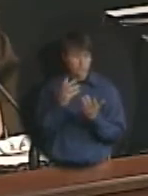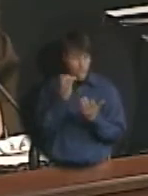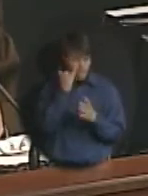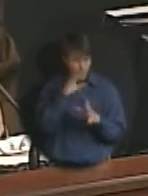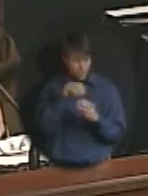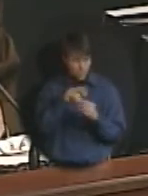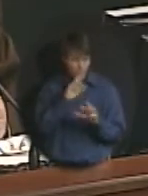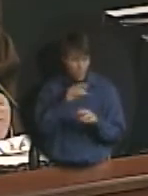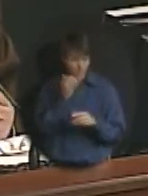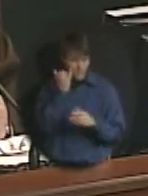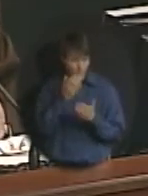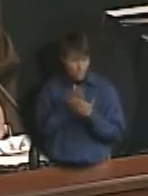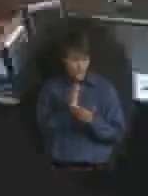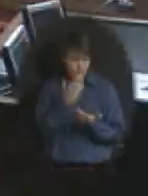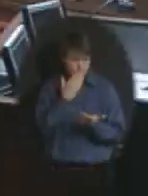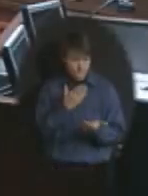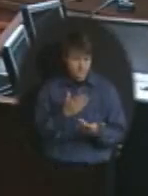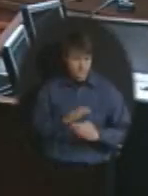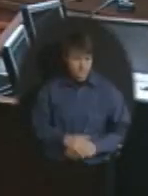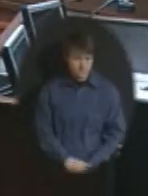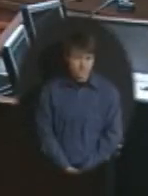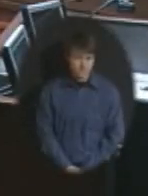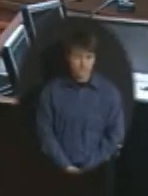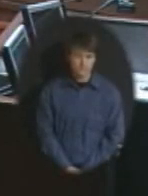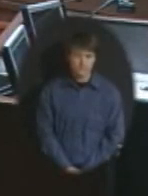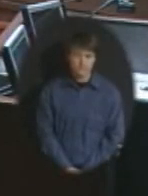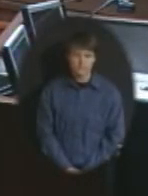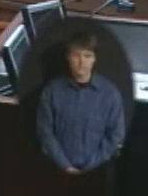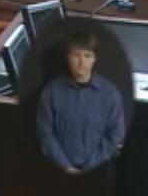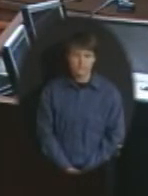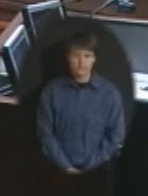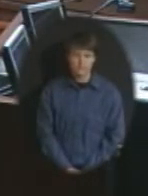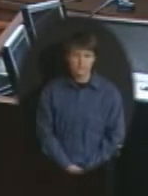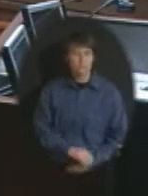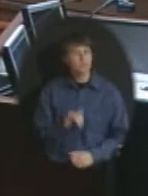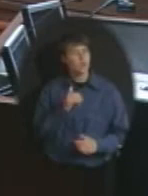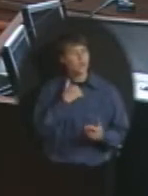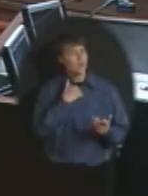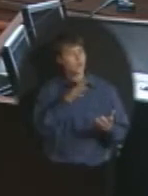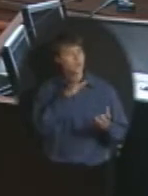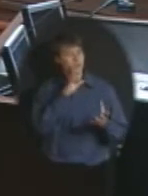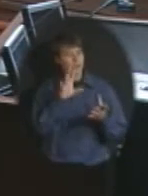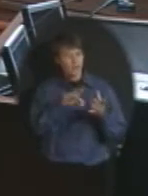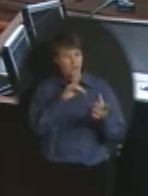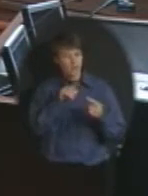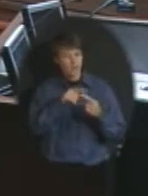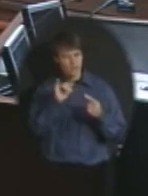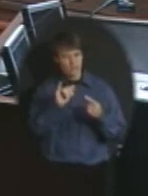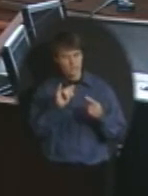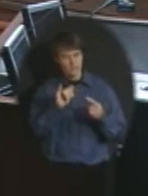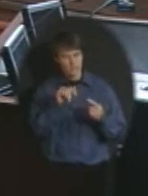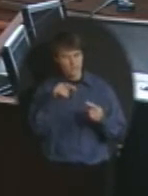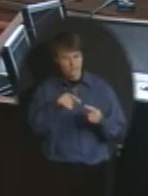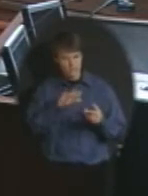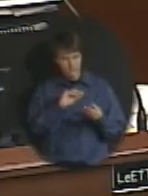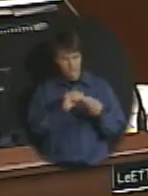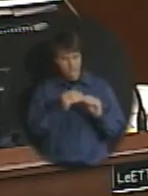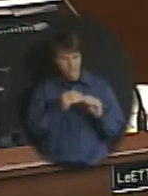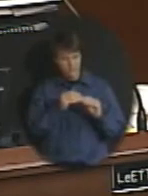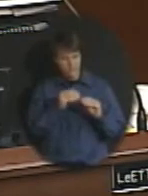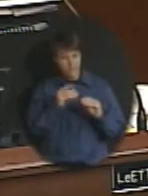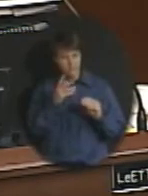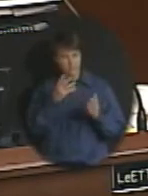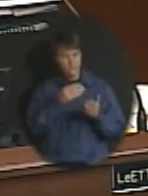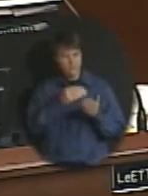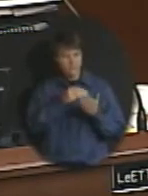in it if that's all right. Okay. And I was going to speak to the fact that these figures are the expense for